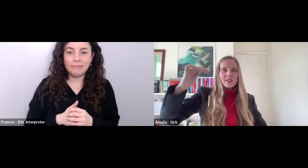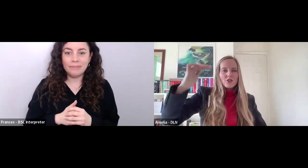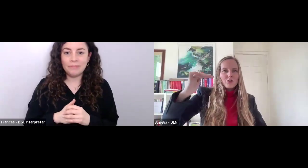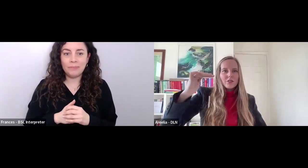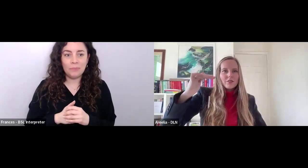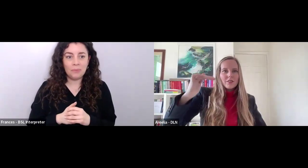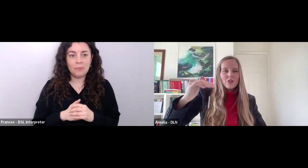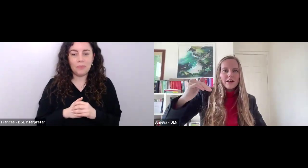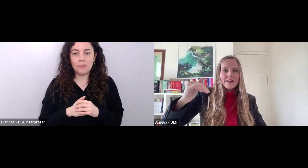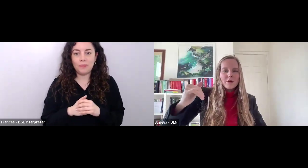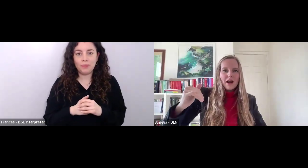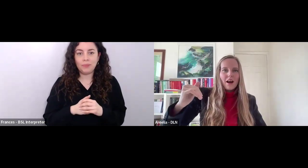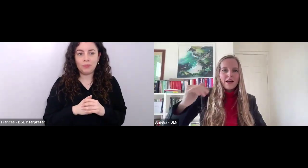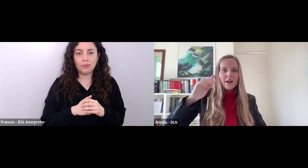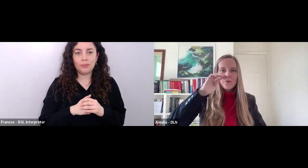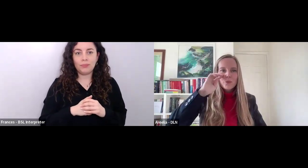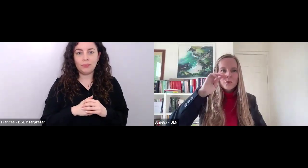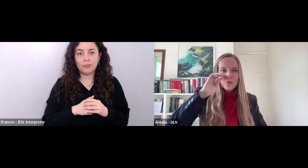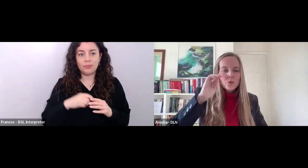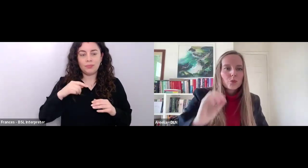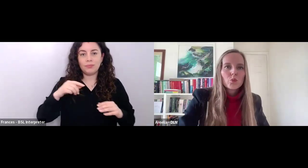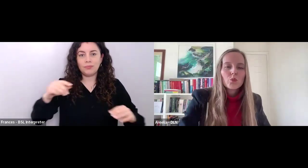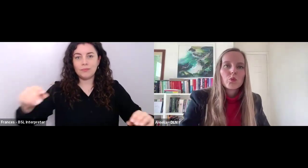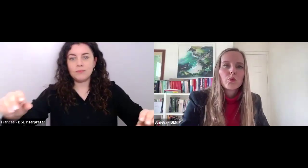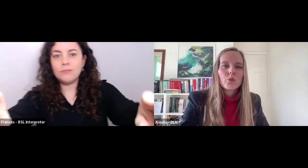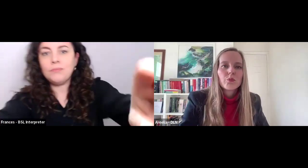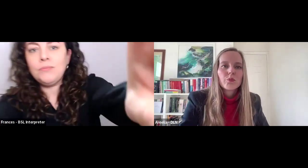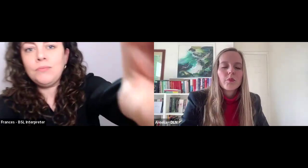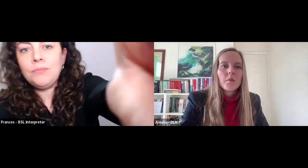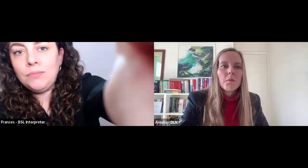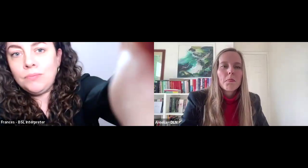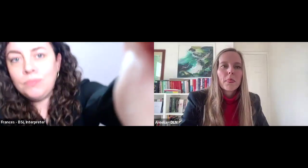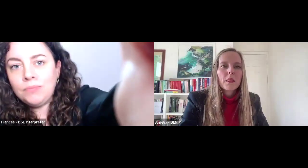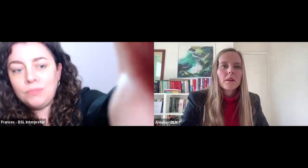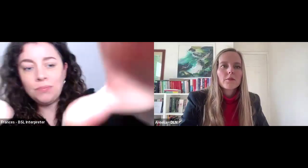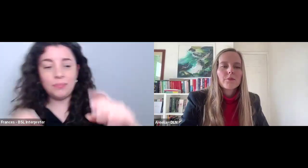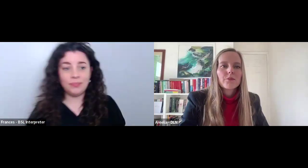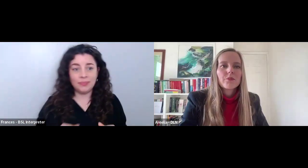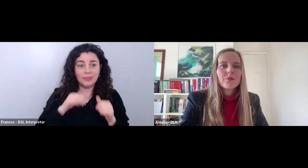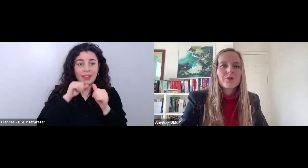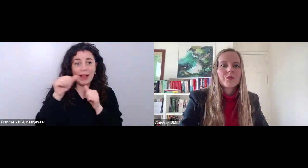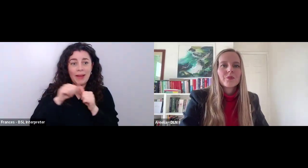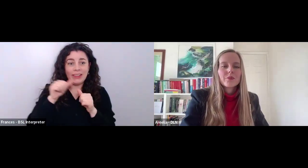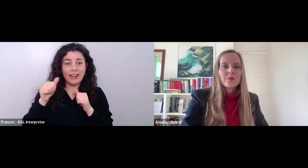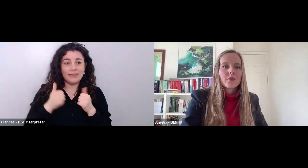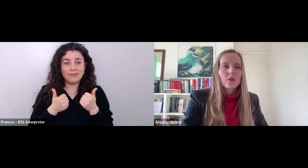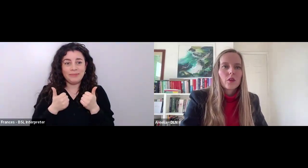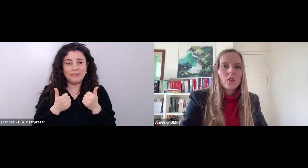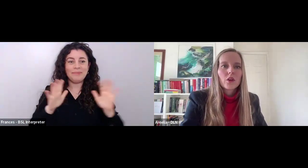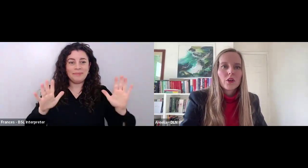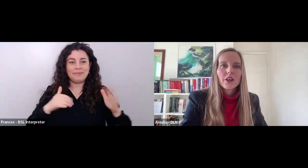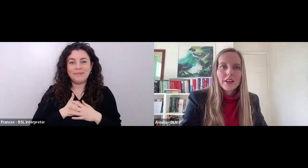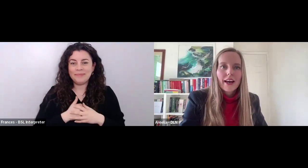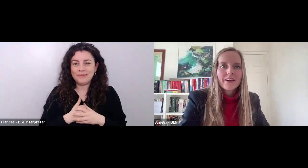maybe just in this screen. The top of your forehead, you're probably to about there, Francis. So maybe, yeah, maybe go. That's